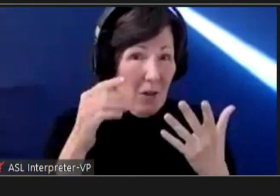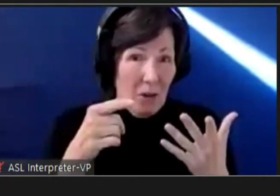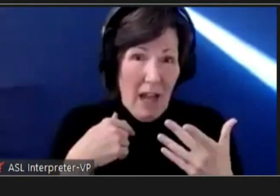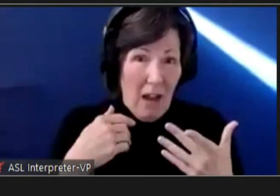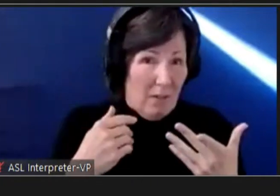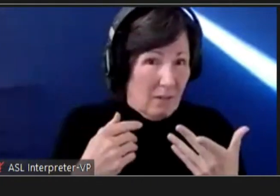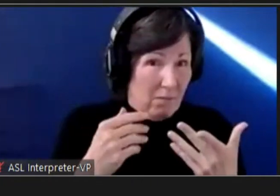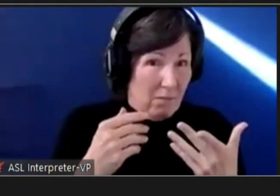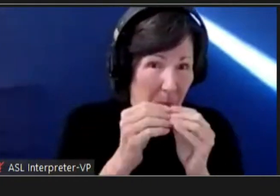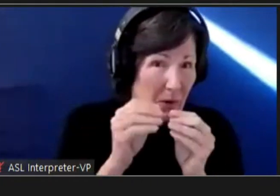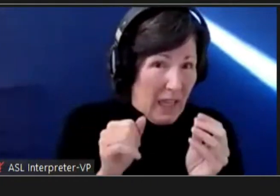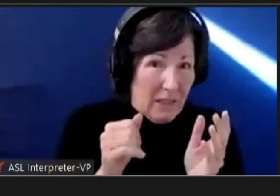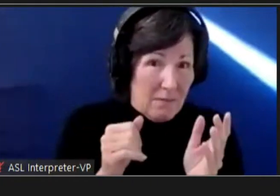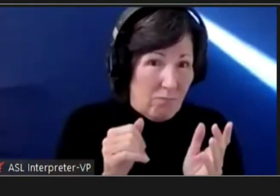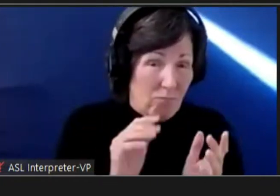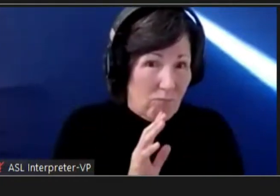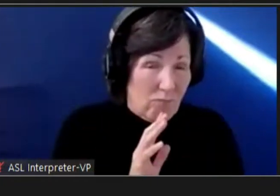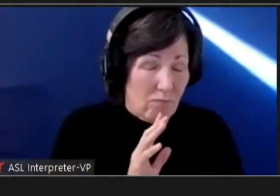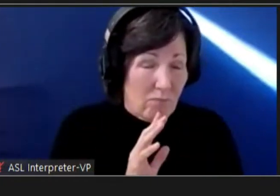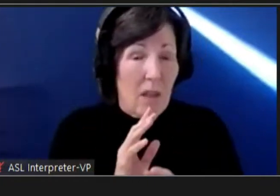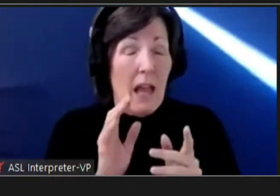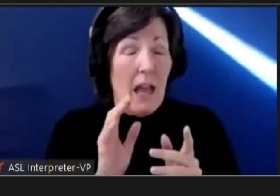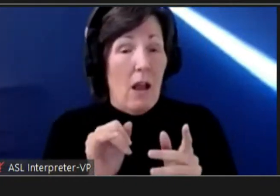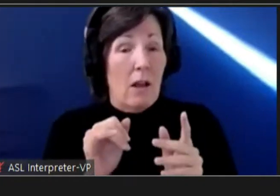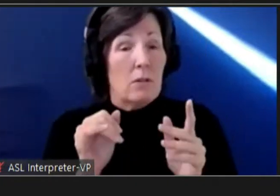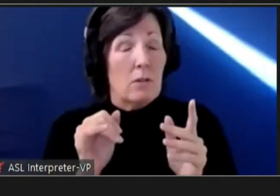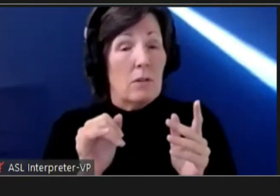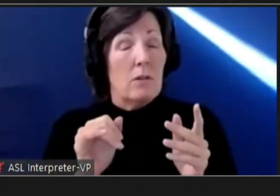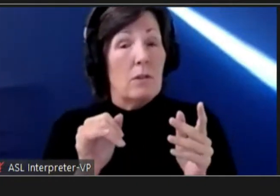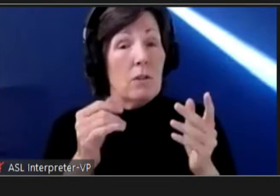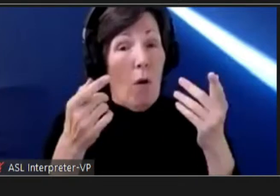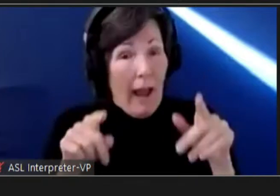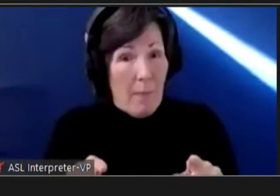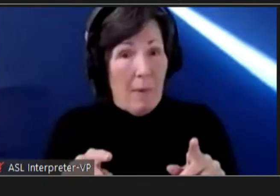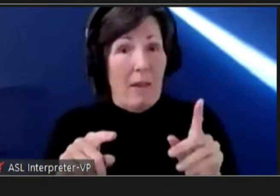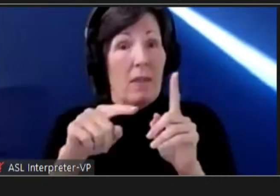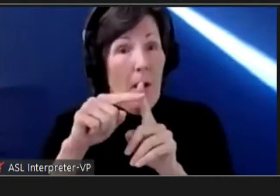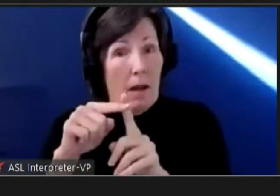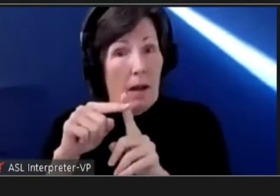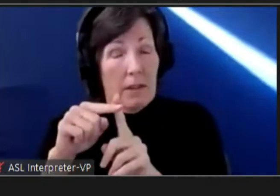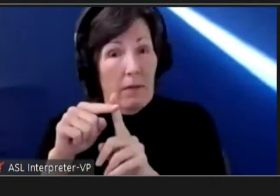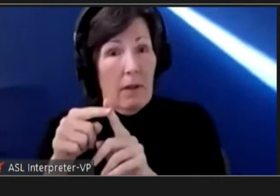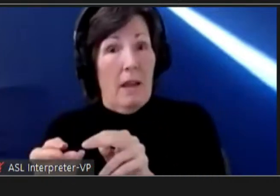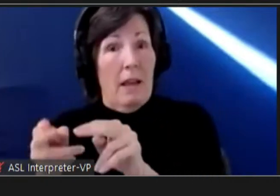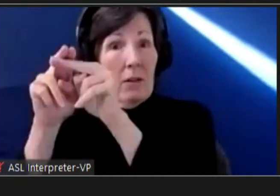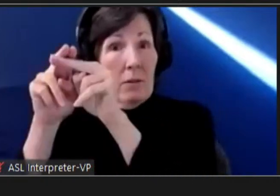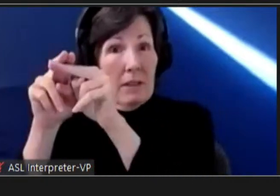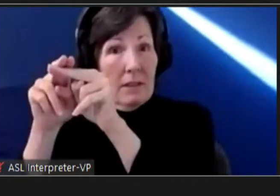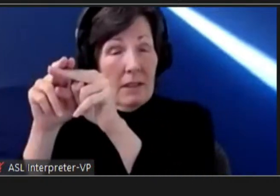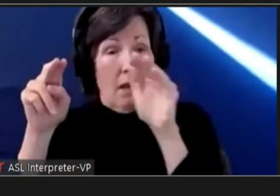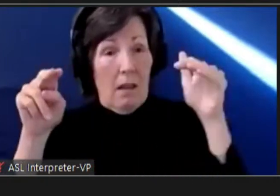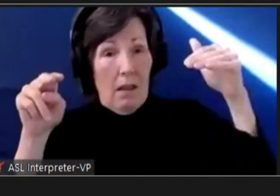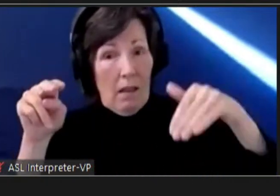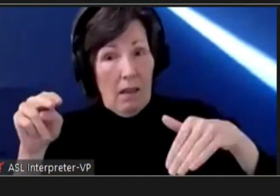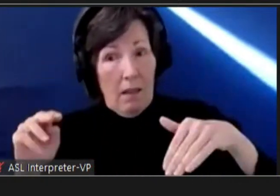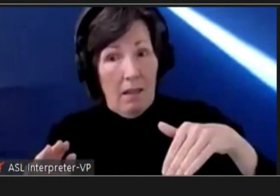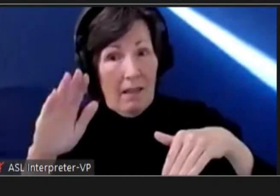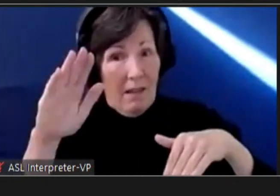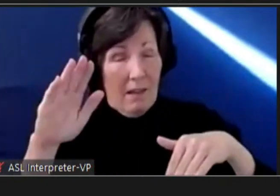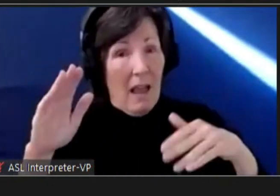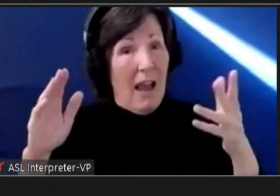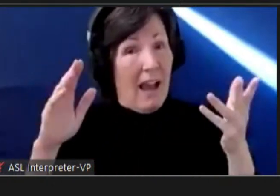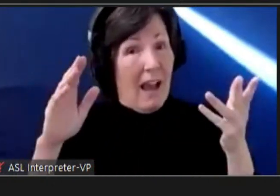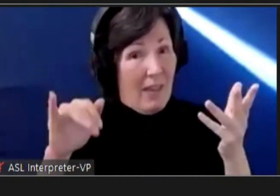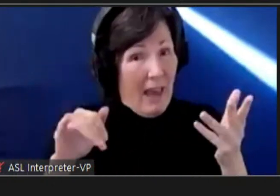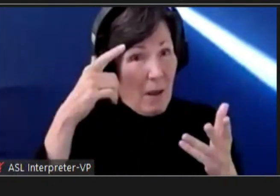provide. And then as a result, the positivity rate is increasing. And I know that some of that could be due